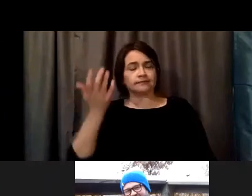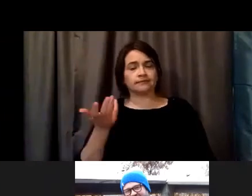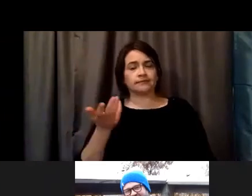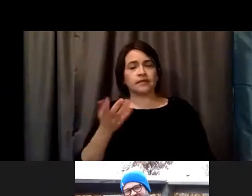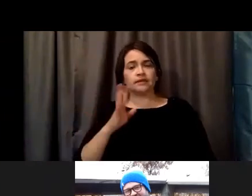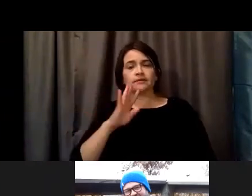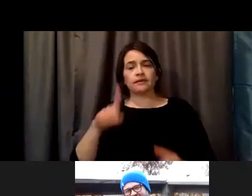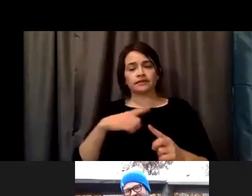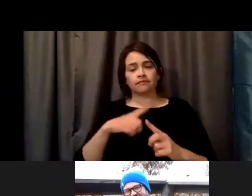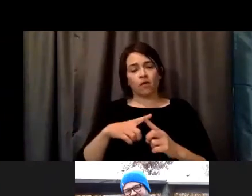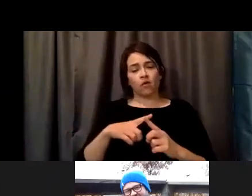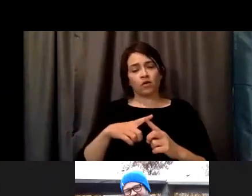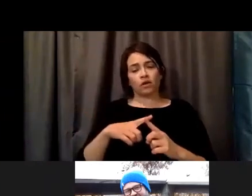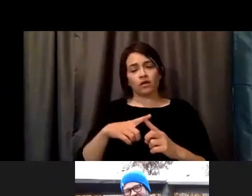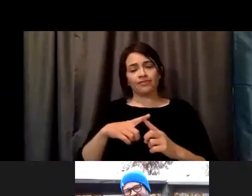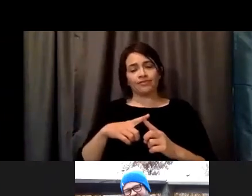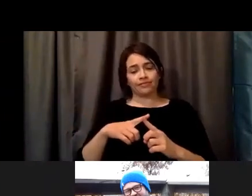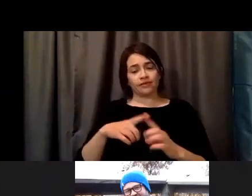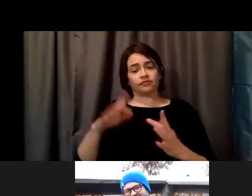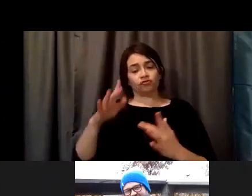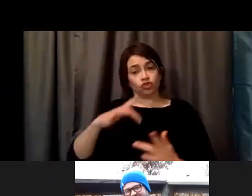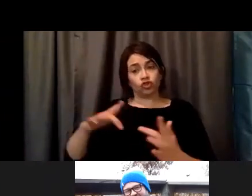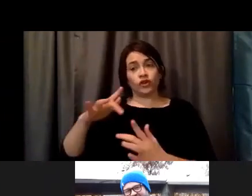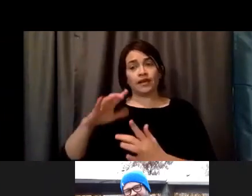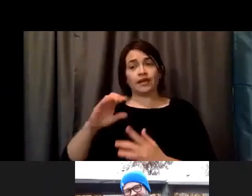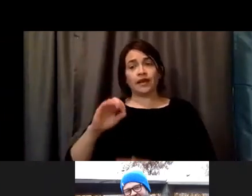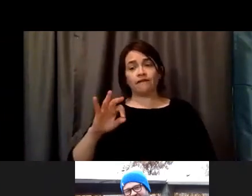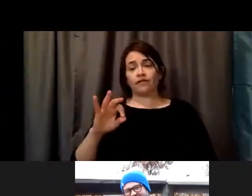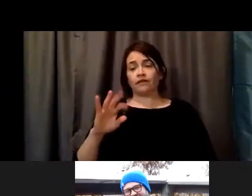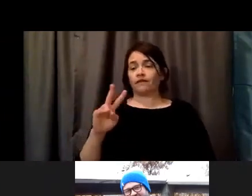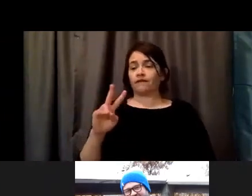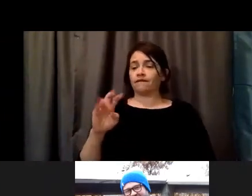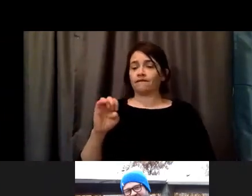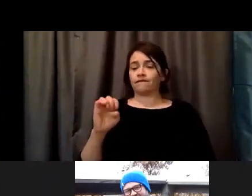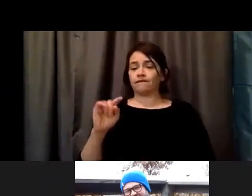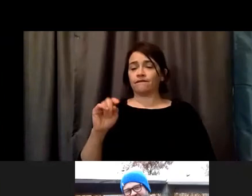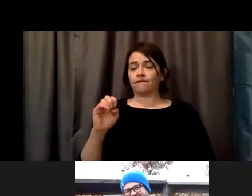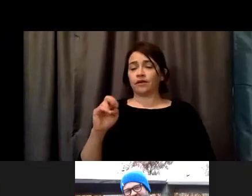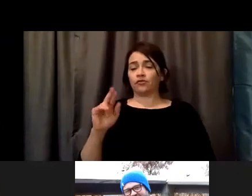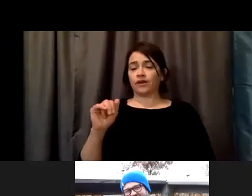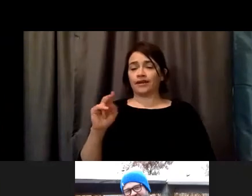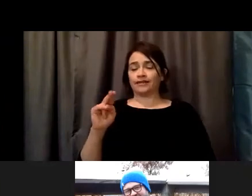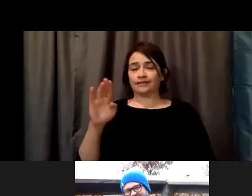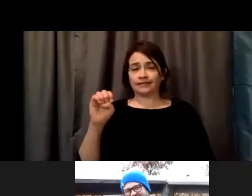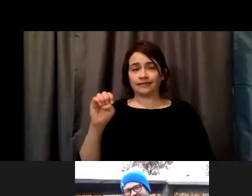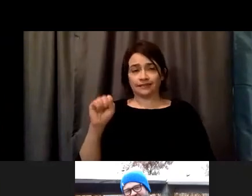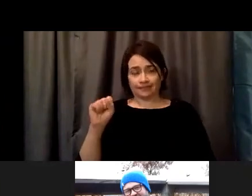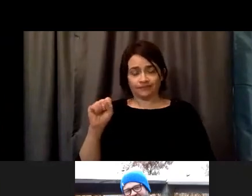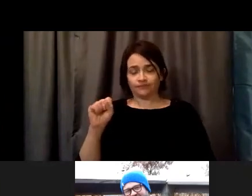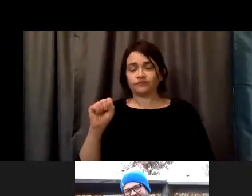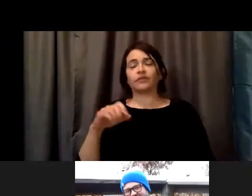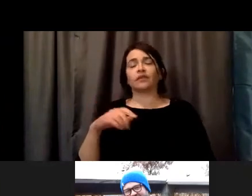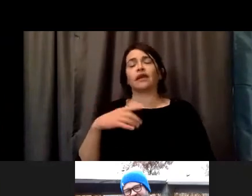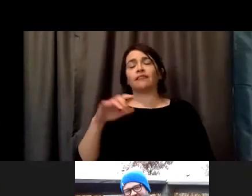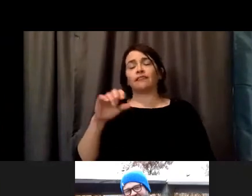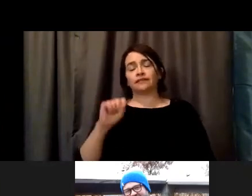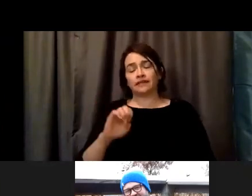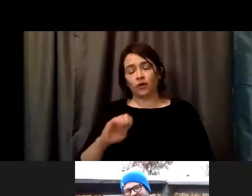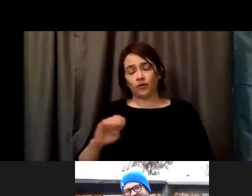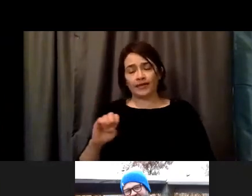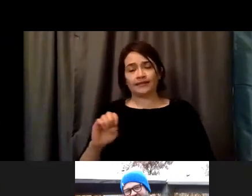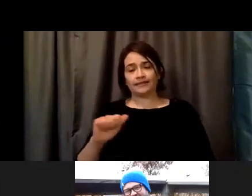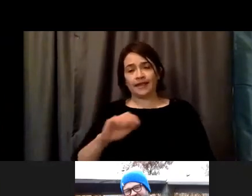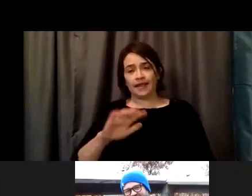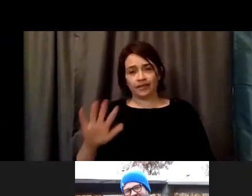veterans and how the Southeast Asians, how and why they're here. I think